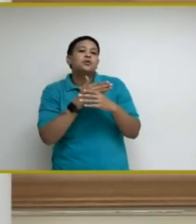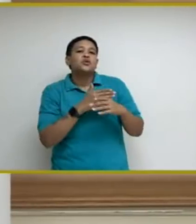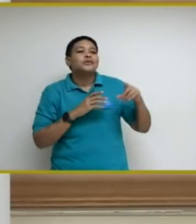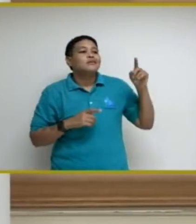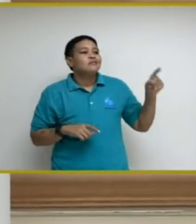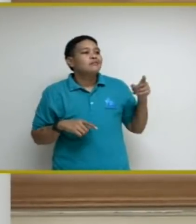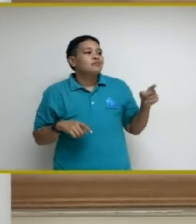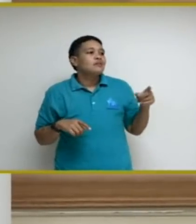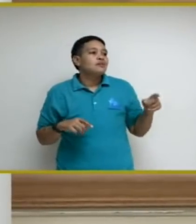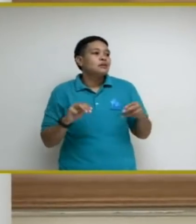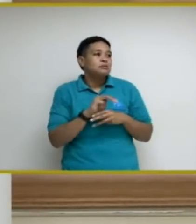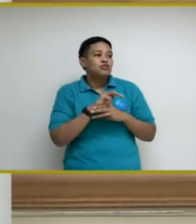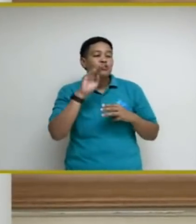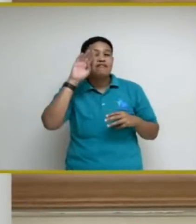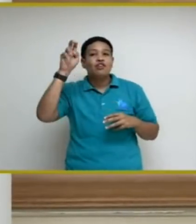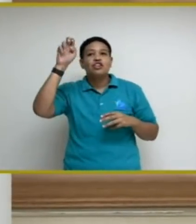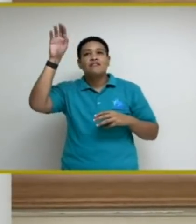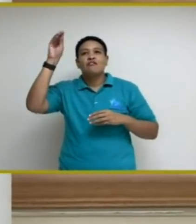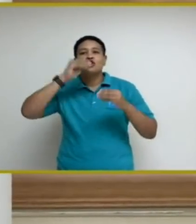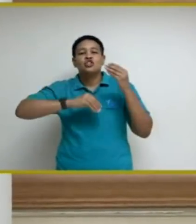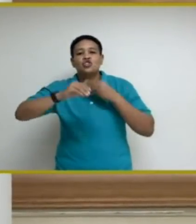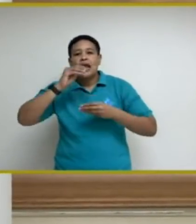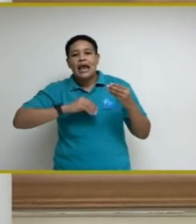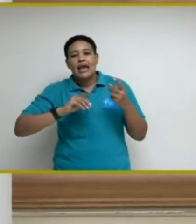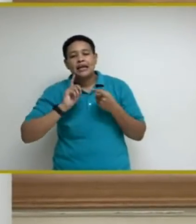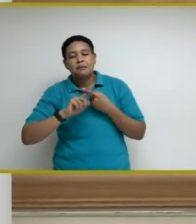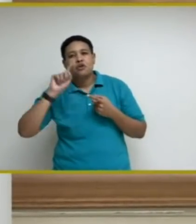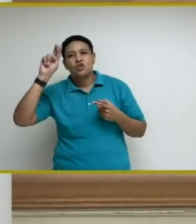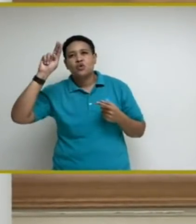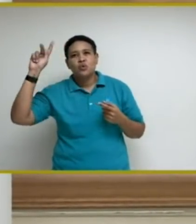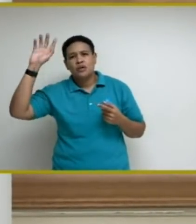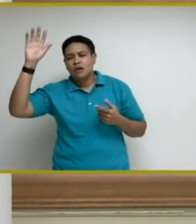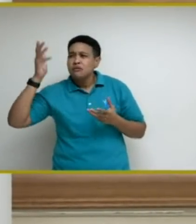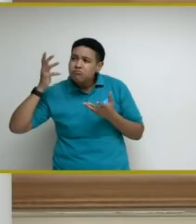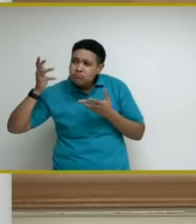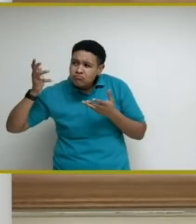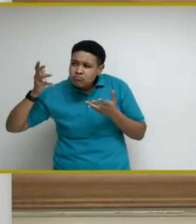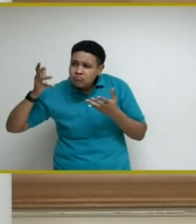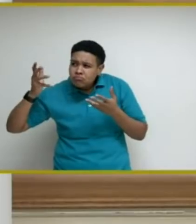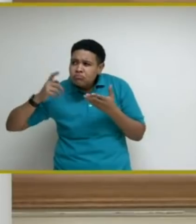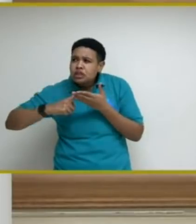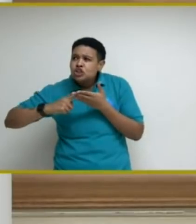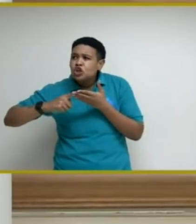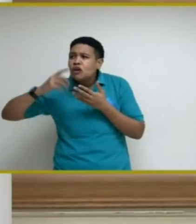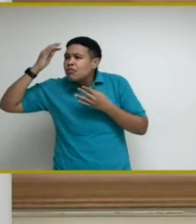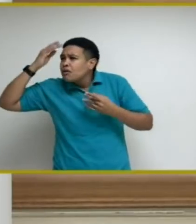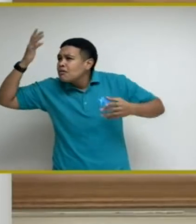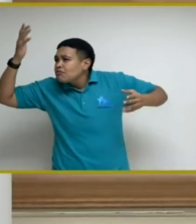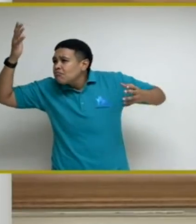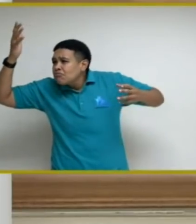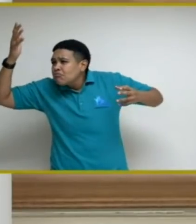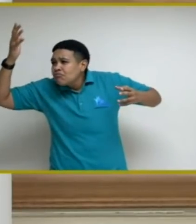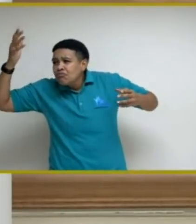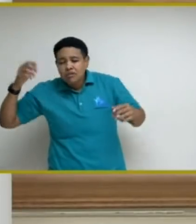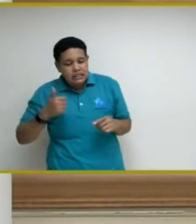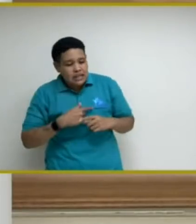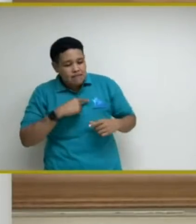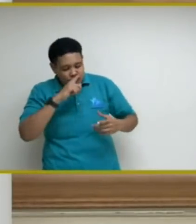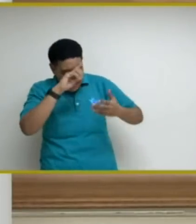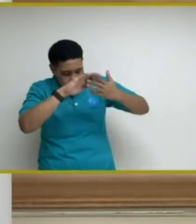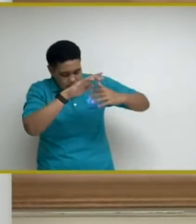the Ministry of Foreign Affairs and Foreign Trade and the UK government, and I